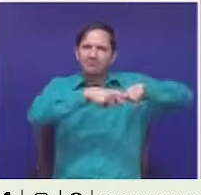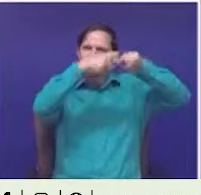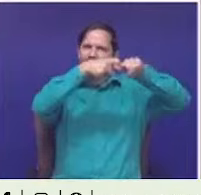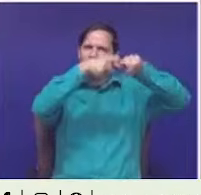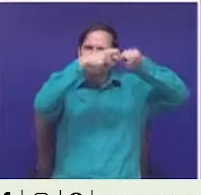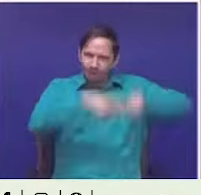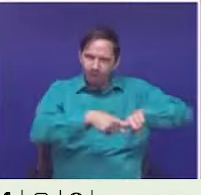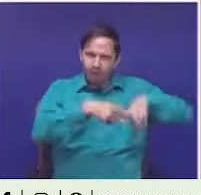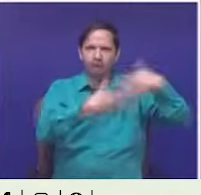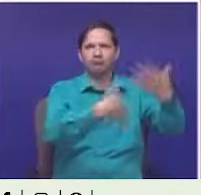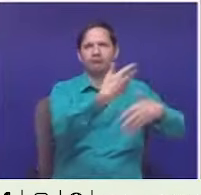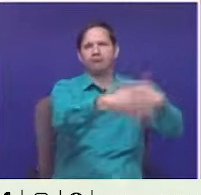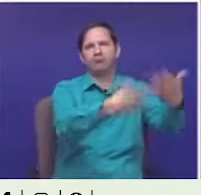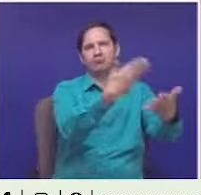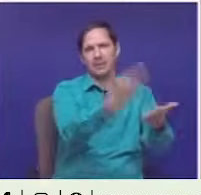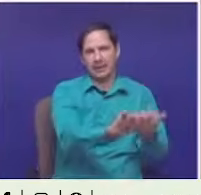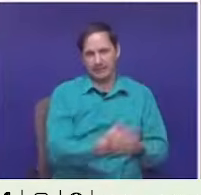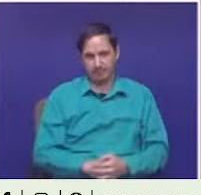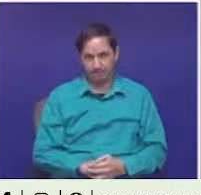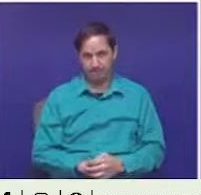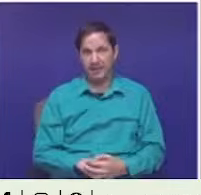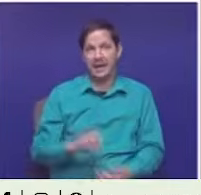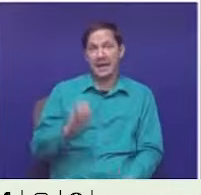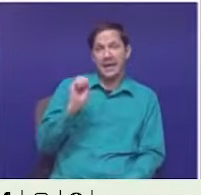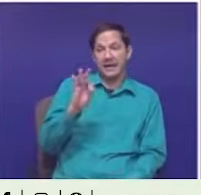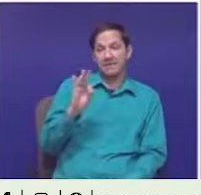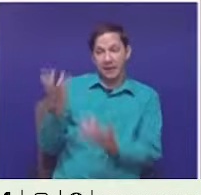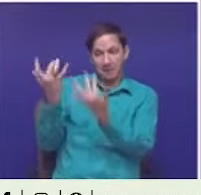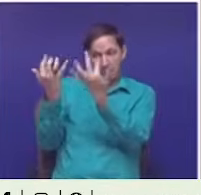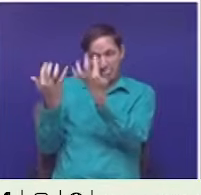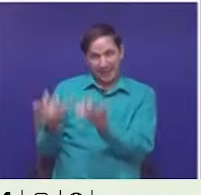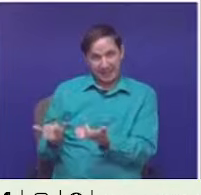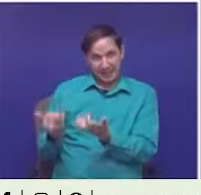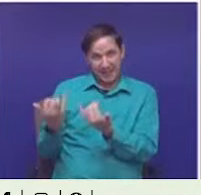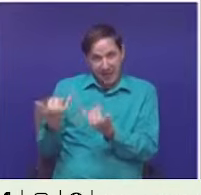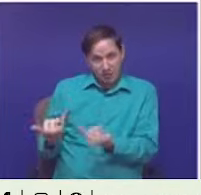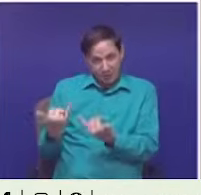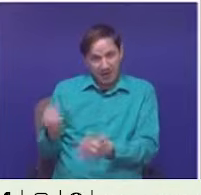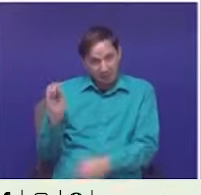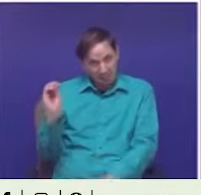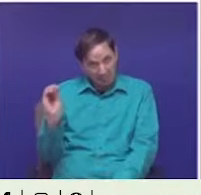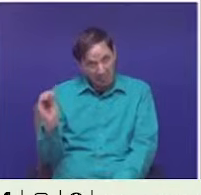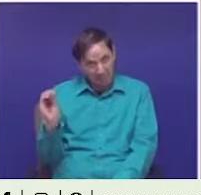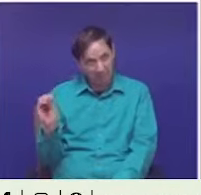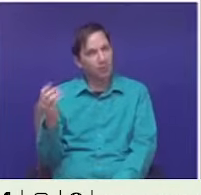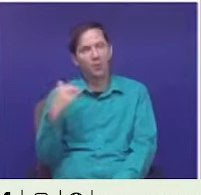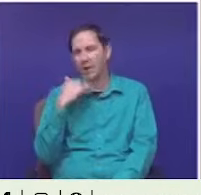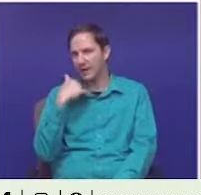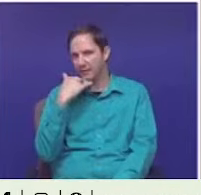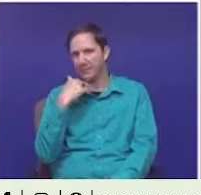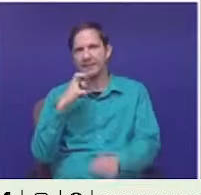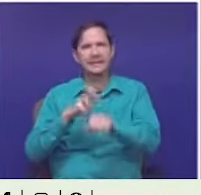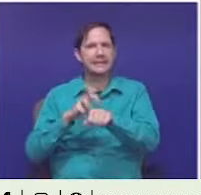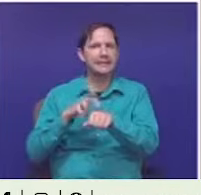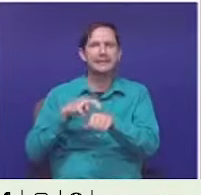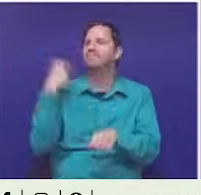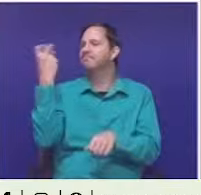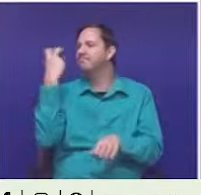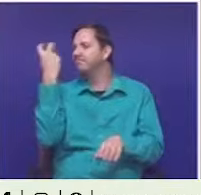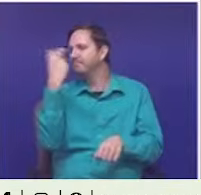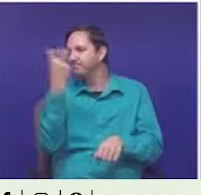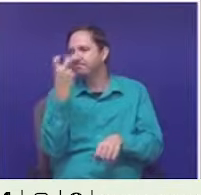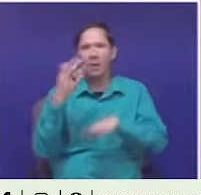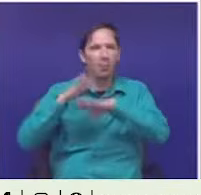finally, where existing budgets are not enough to address the scale of the backlog, the sector must pursue additional funding